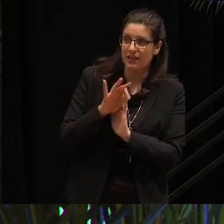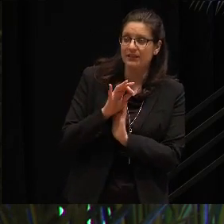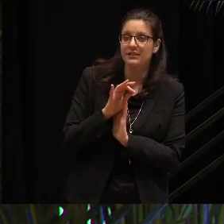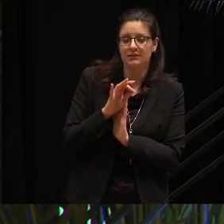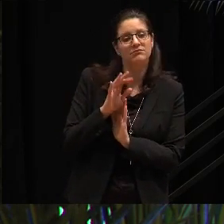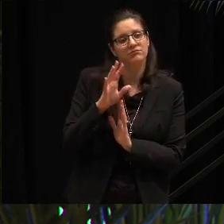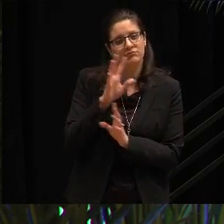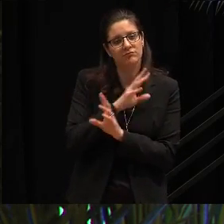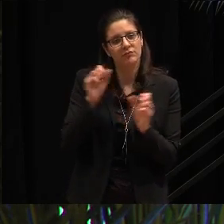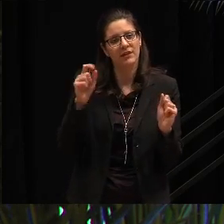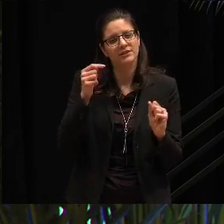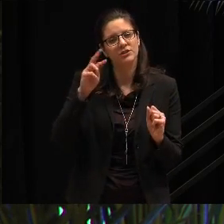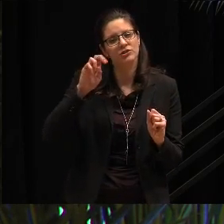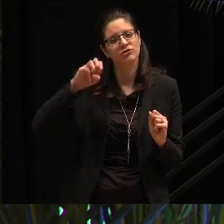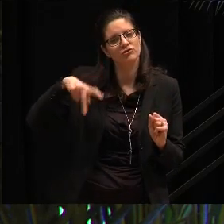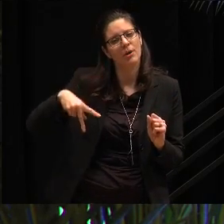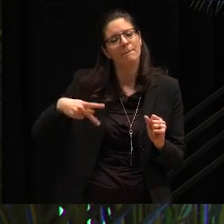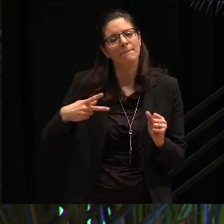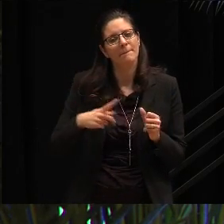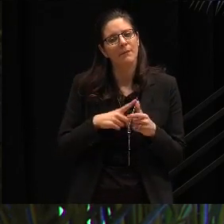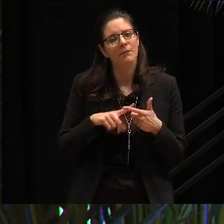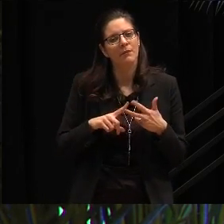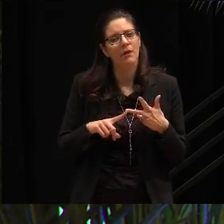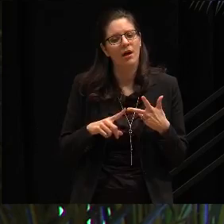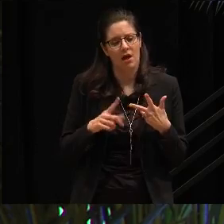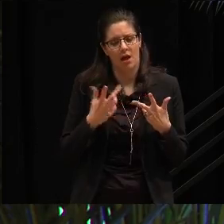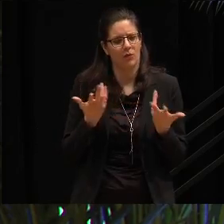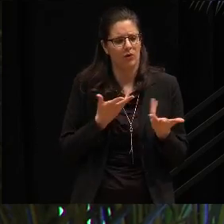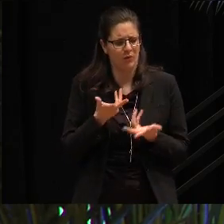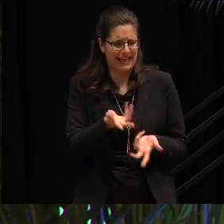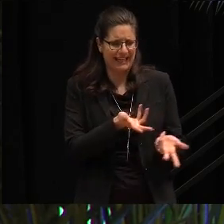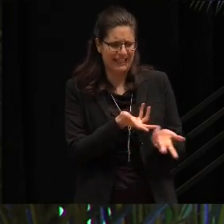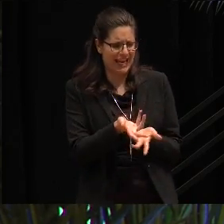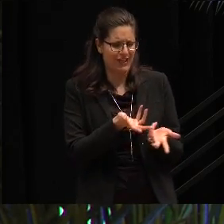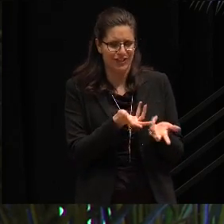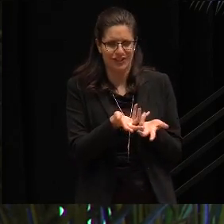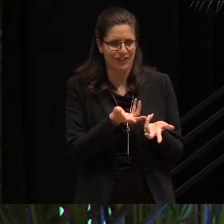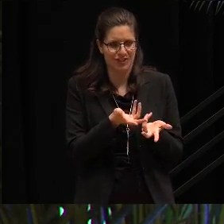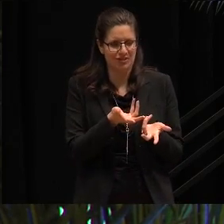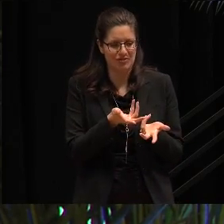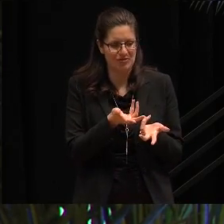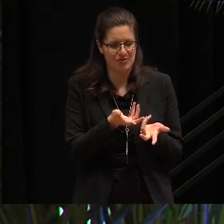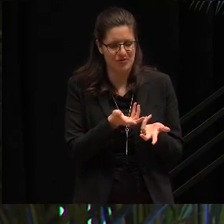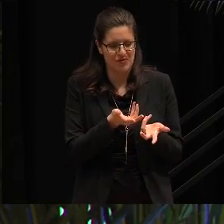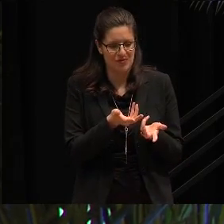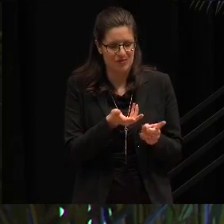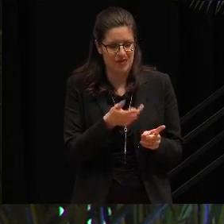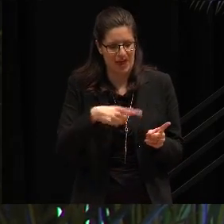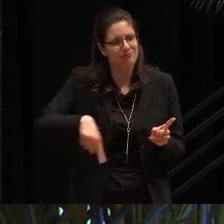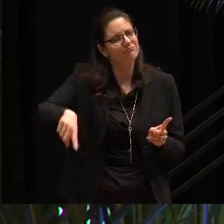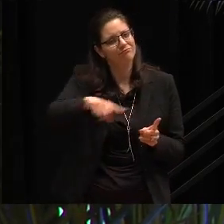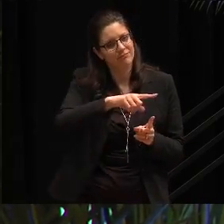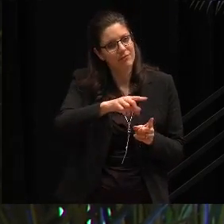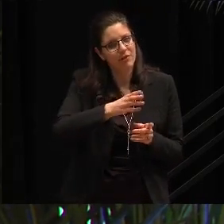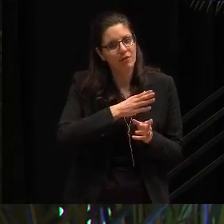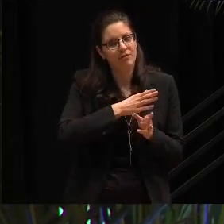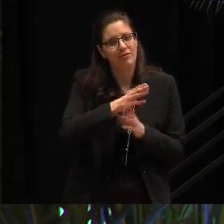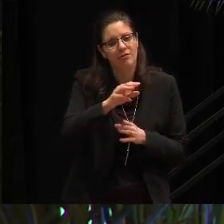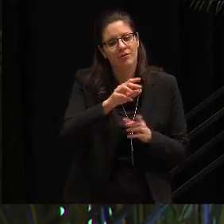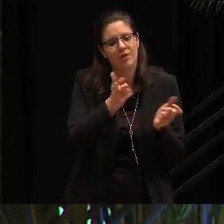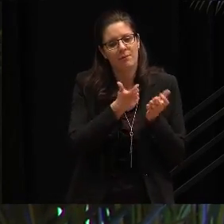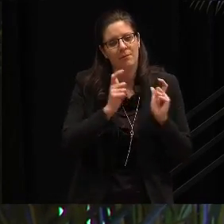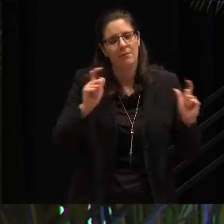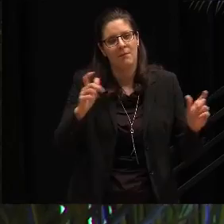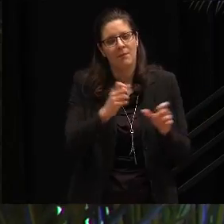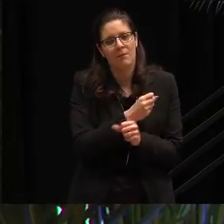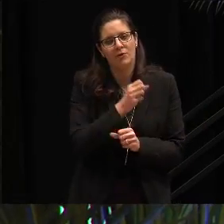President Trump? And to what degree do we need to engage with whatever it was that the majority of the country wanted out of him? And so I